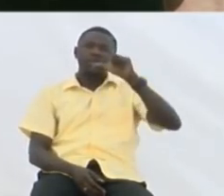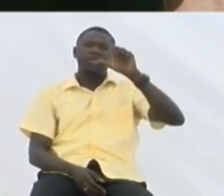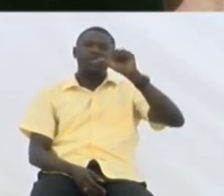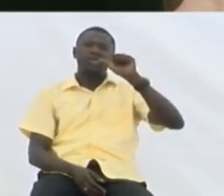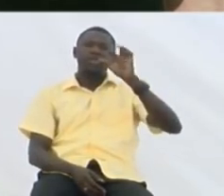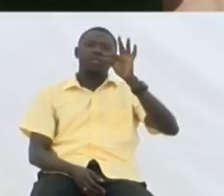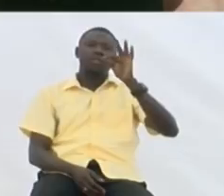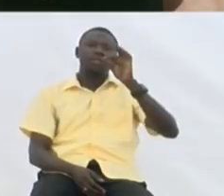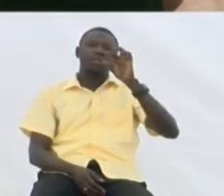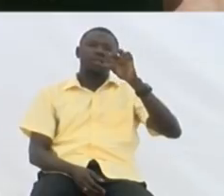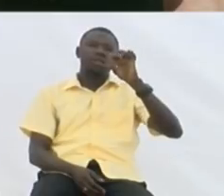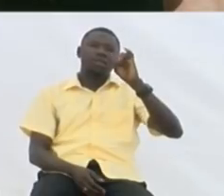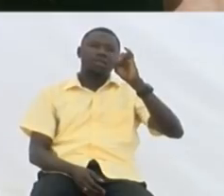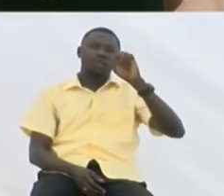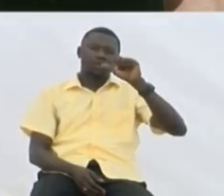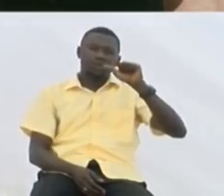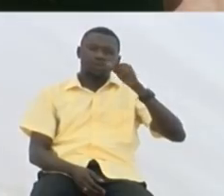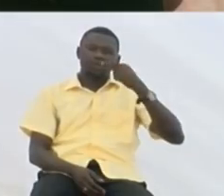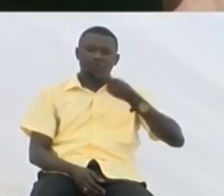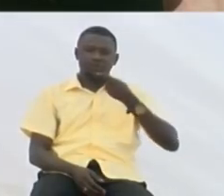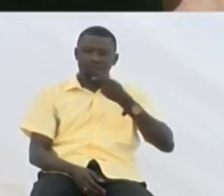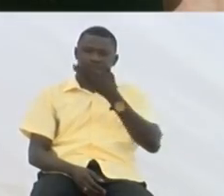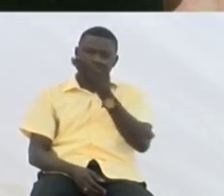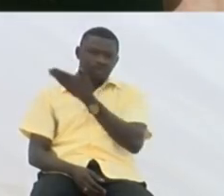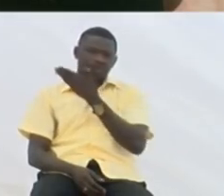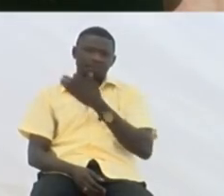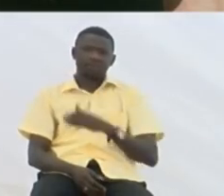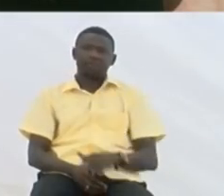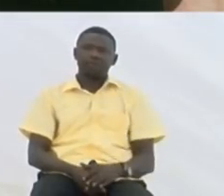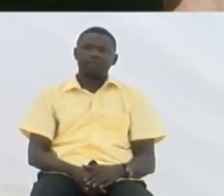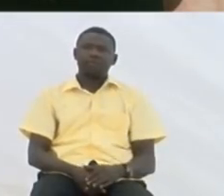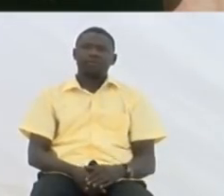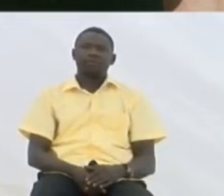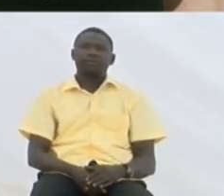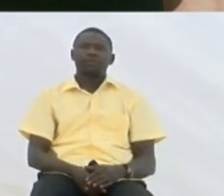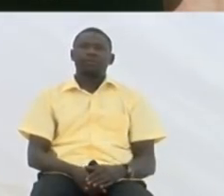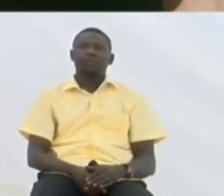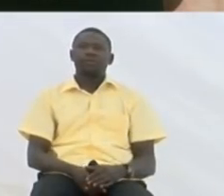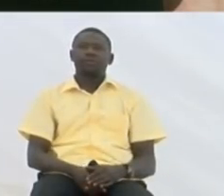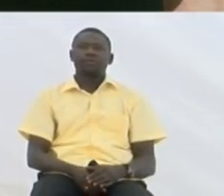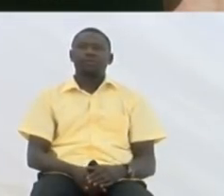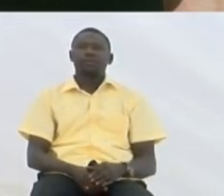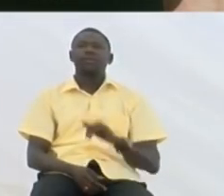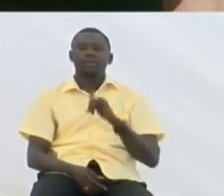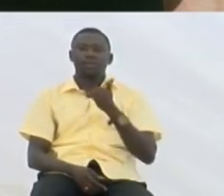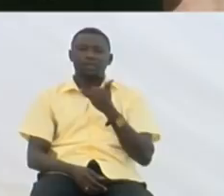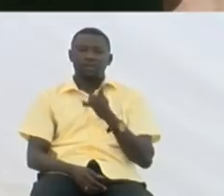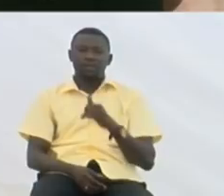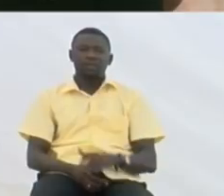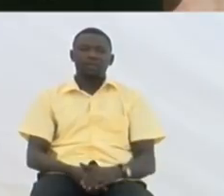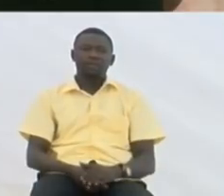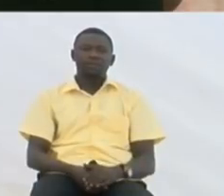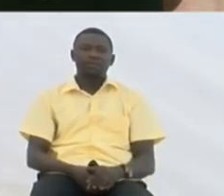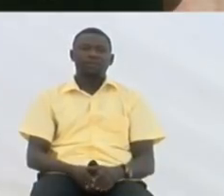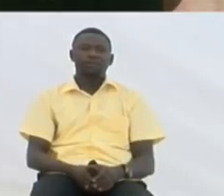Ali Sise, member of Latria. Yes, indeed.